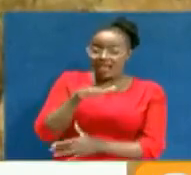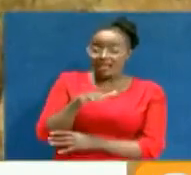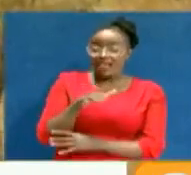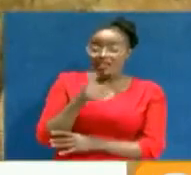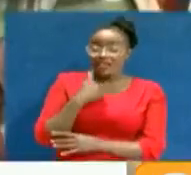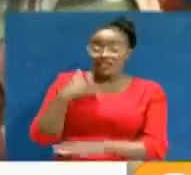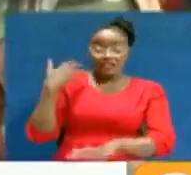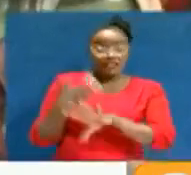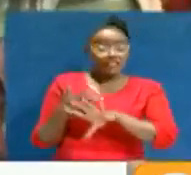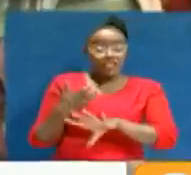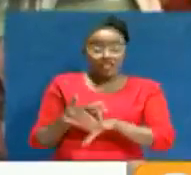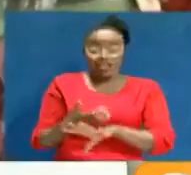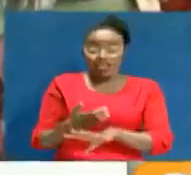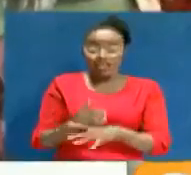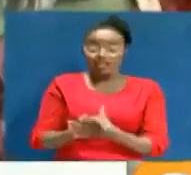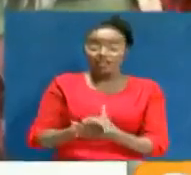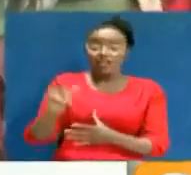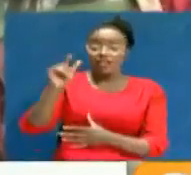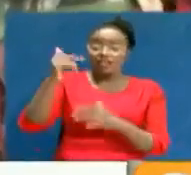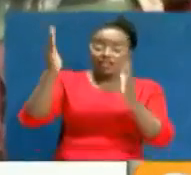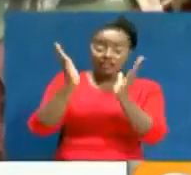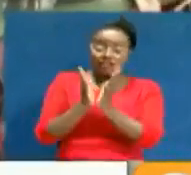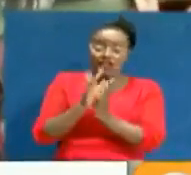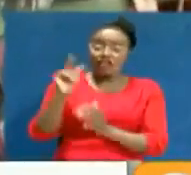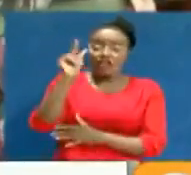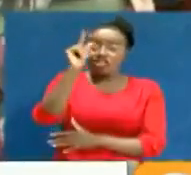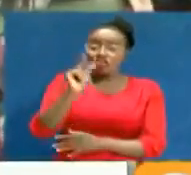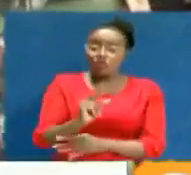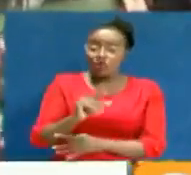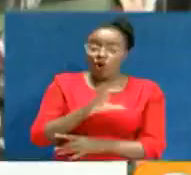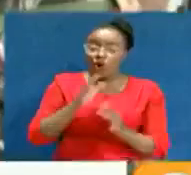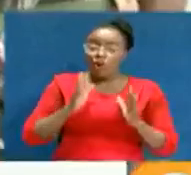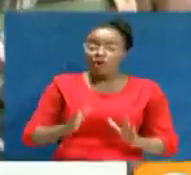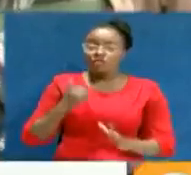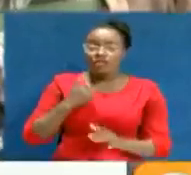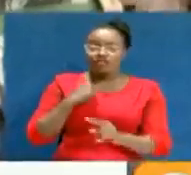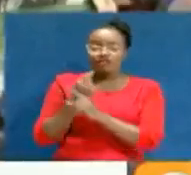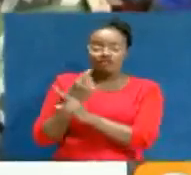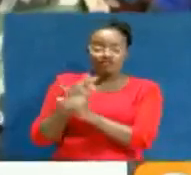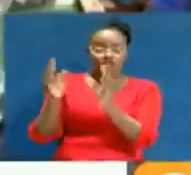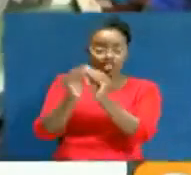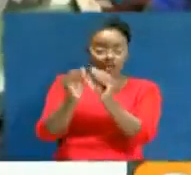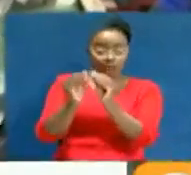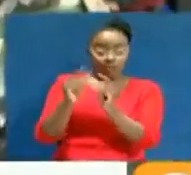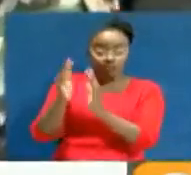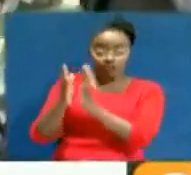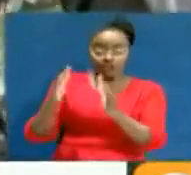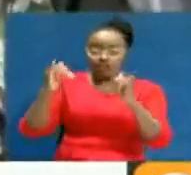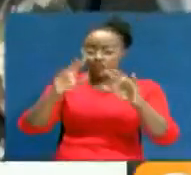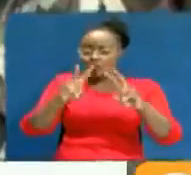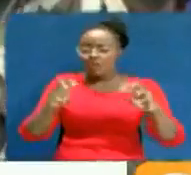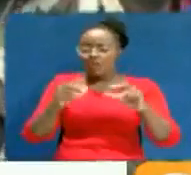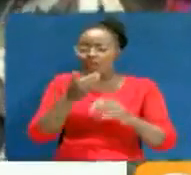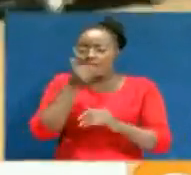has proven difficult. Rift Valley Regional Commissioner George Natembeya has held a series of security meetings to explore the